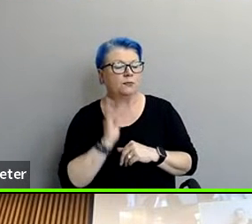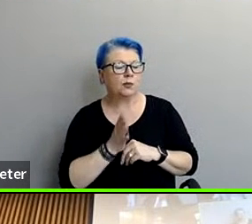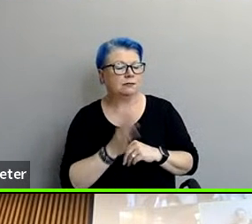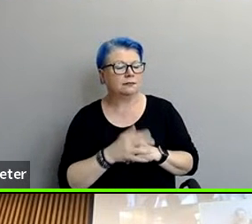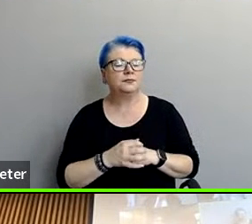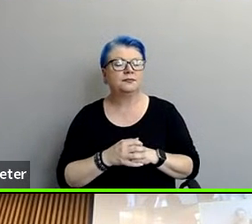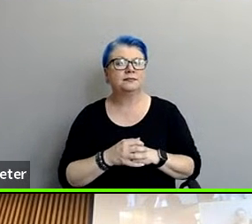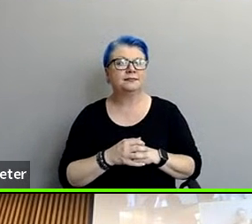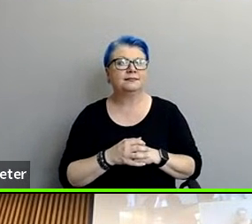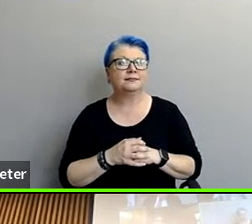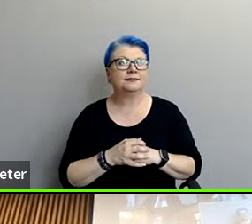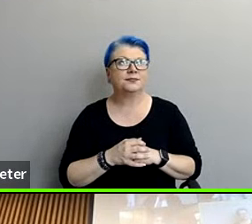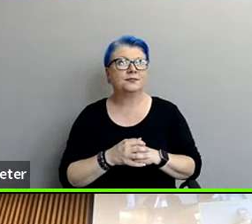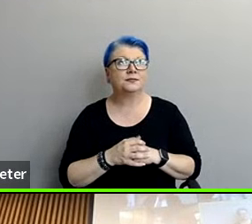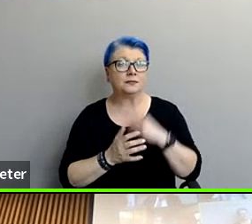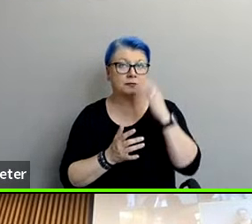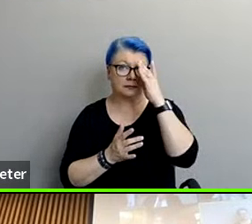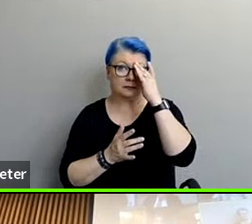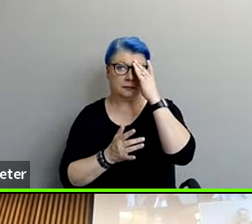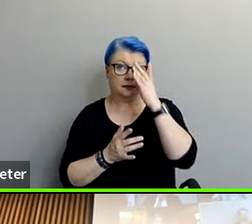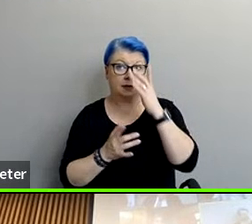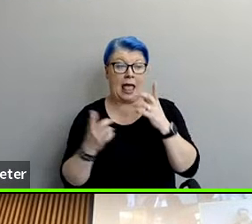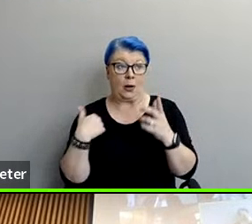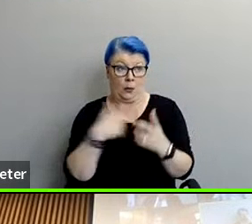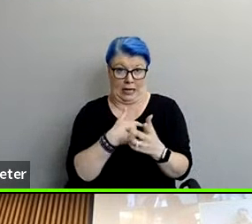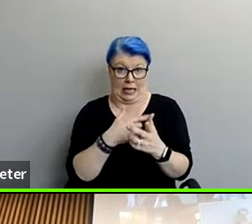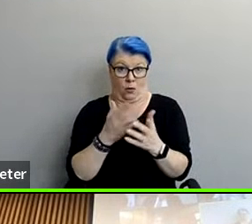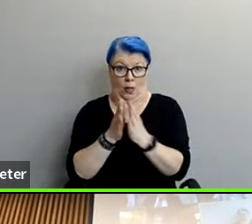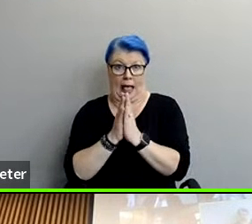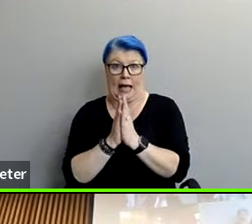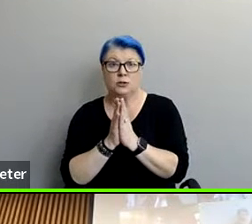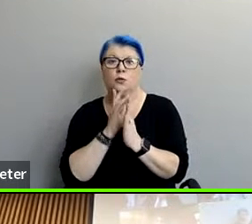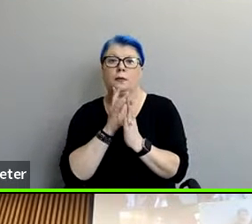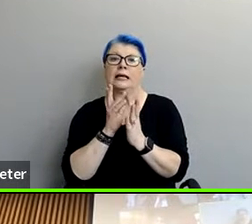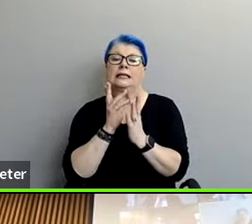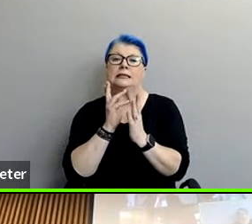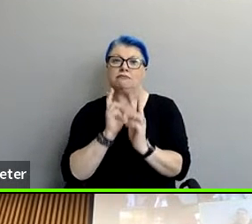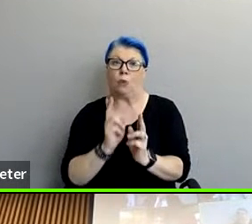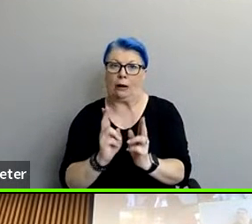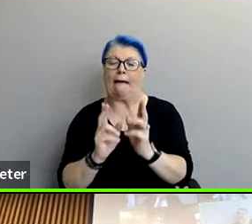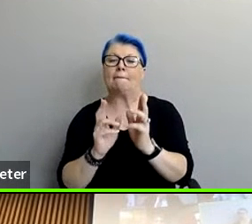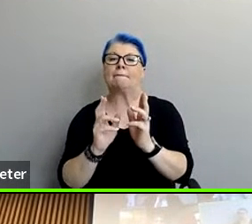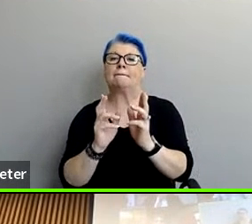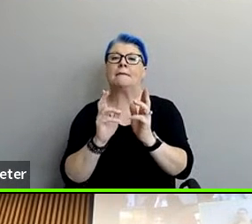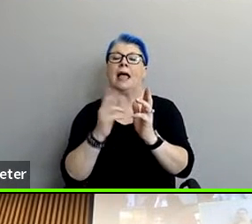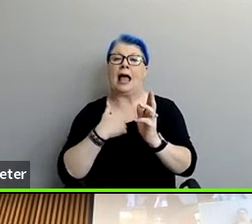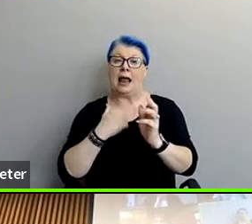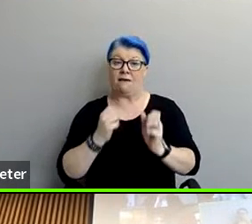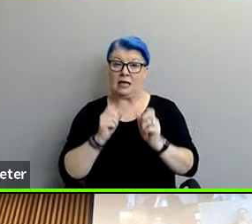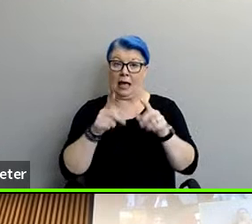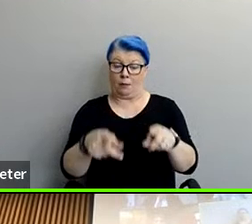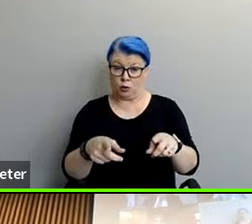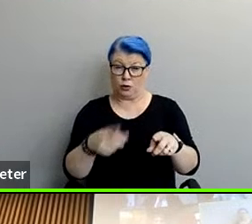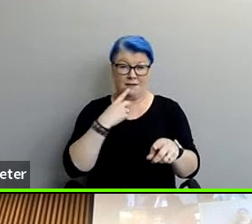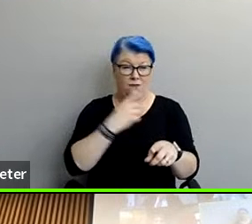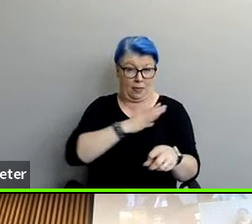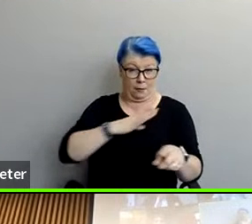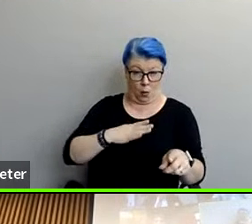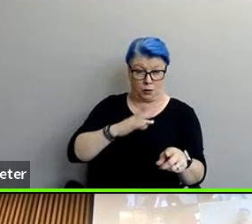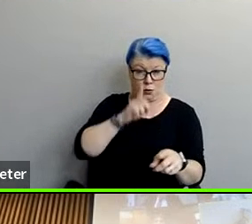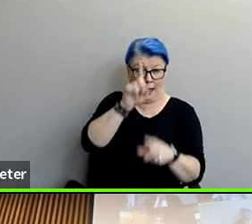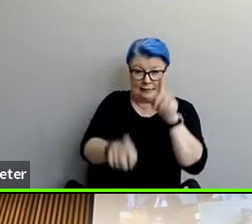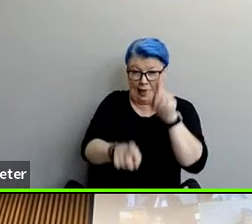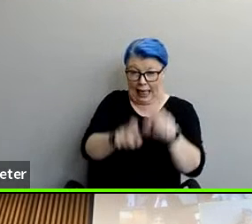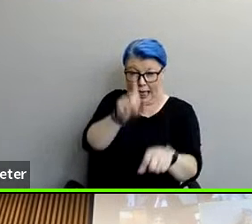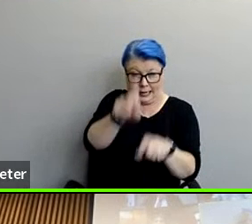and the board director ask some questions to finalize their questions. This is in respect for the board directors and the SSD leadership at the